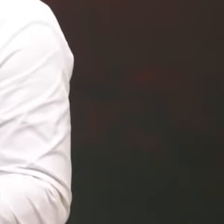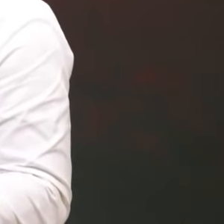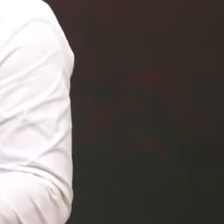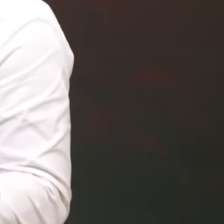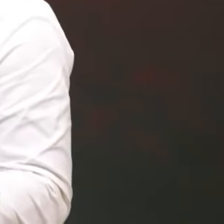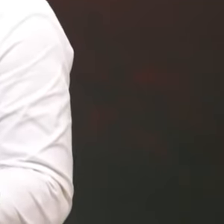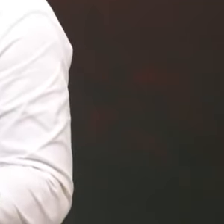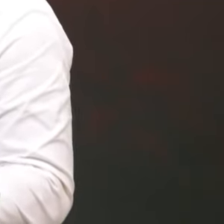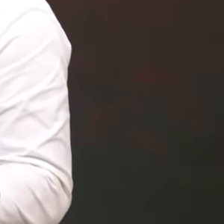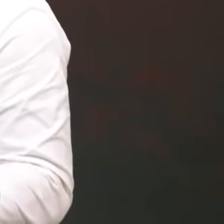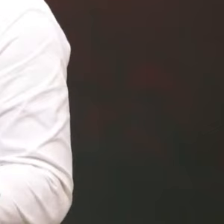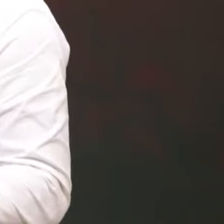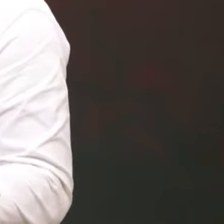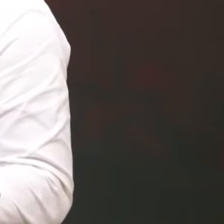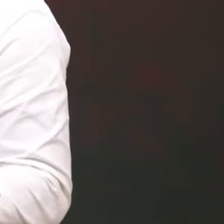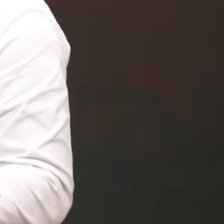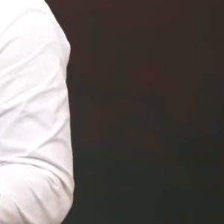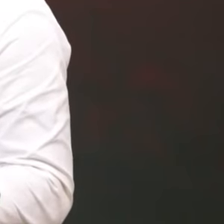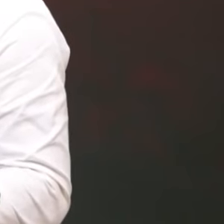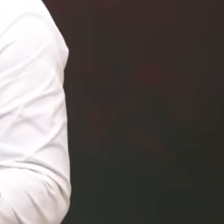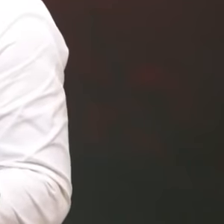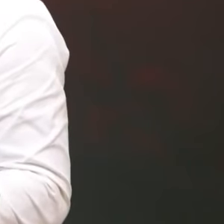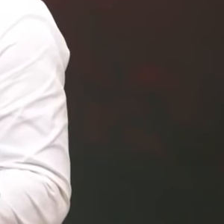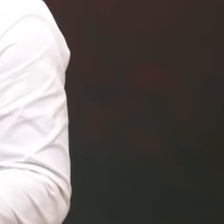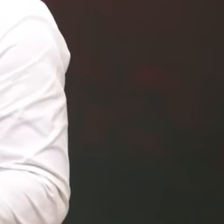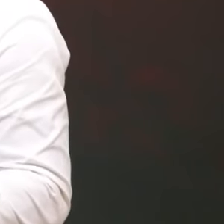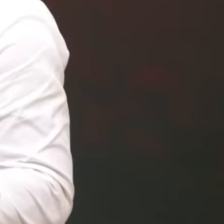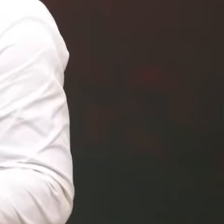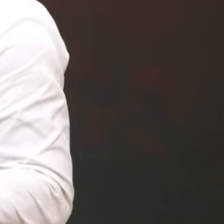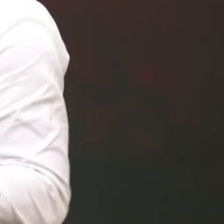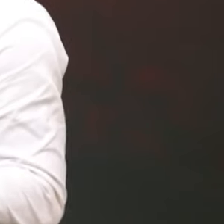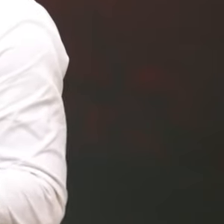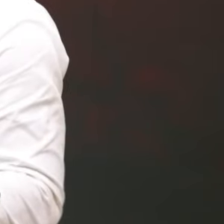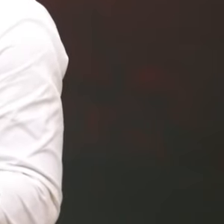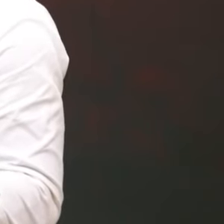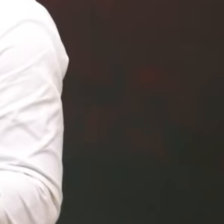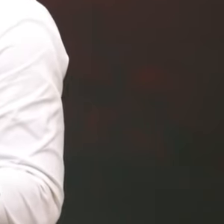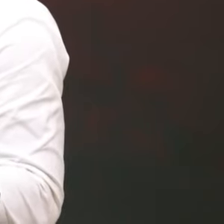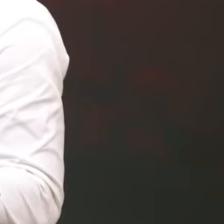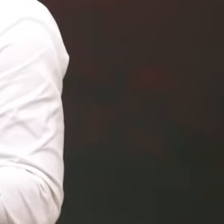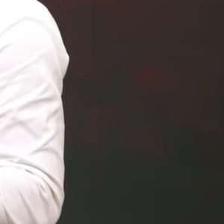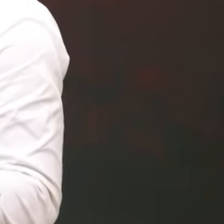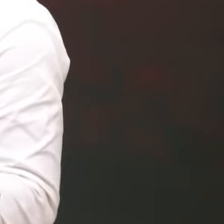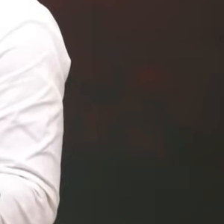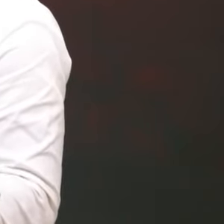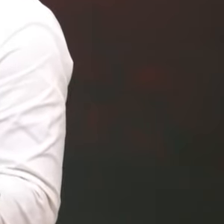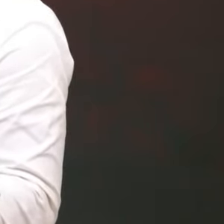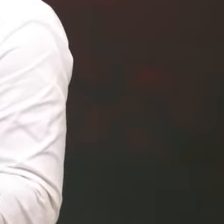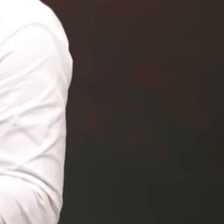unto Christ our Lord. Glory, hallelujah.